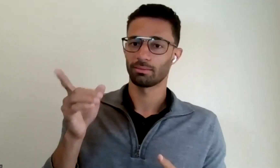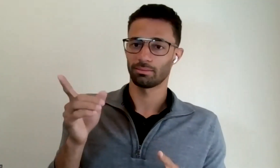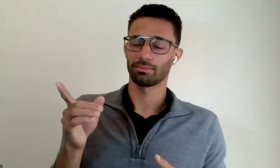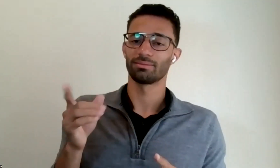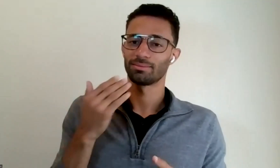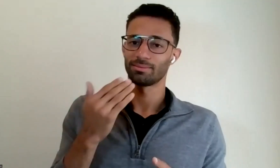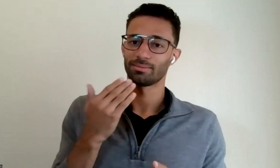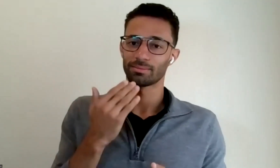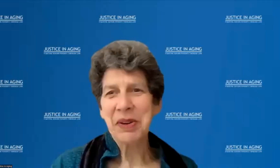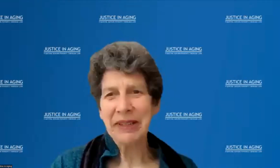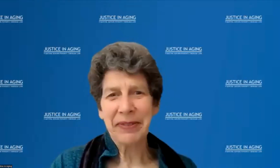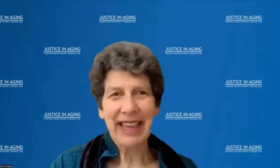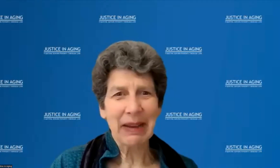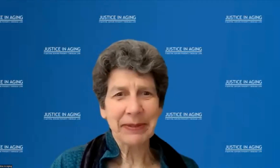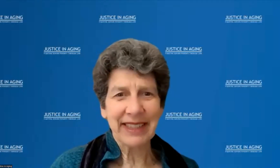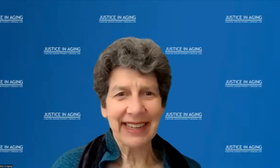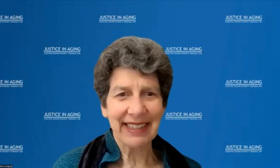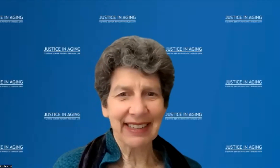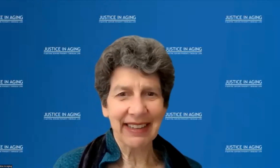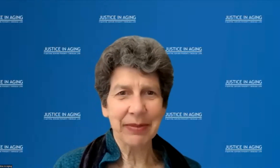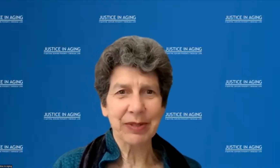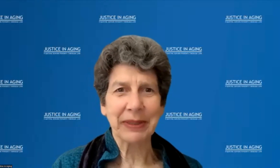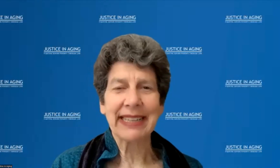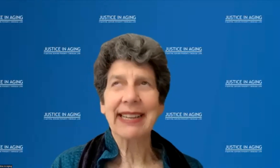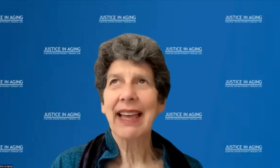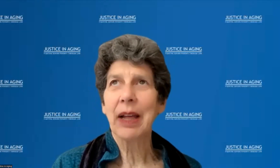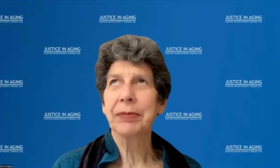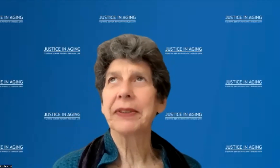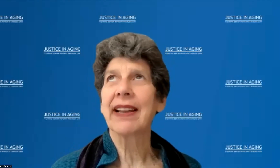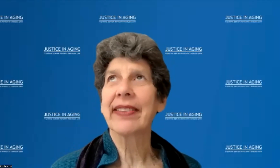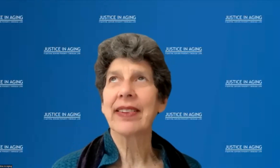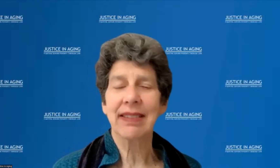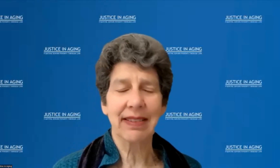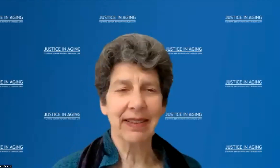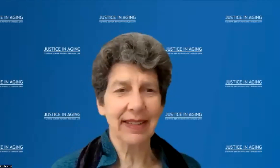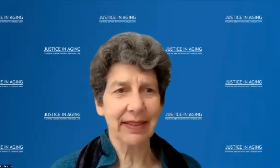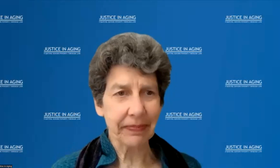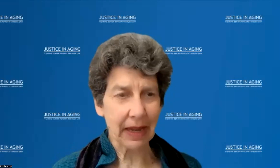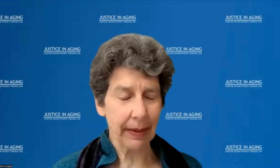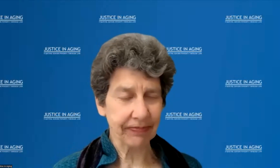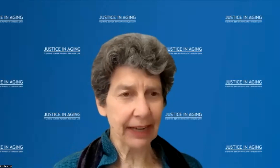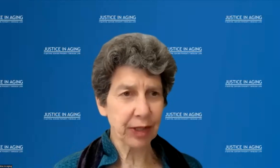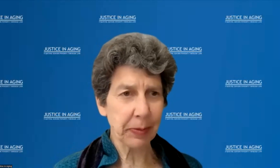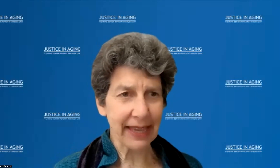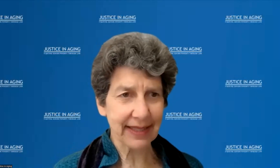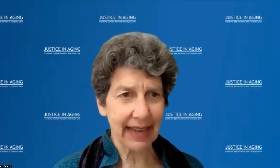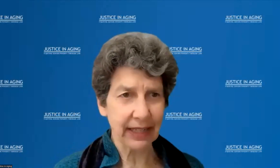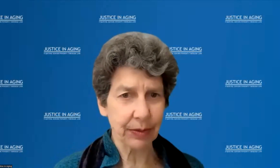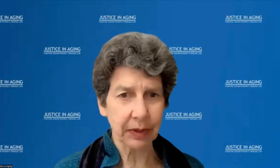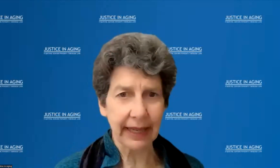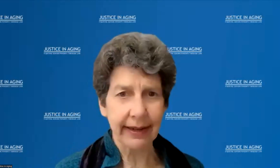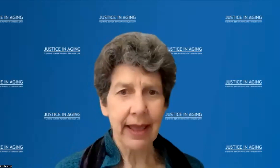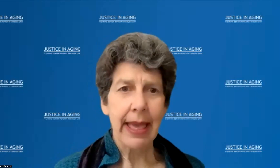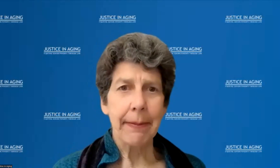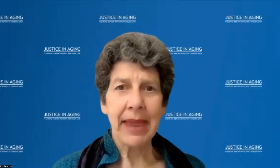Thank you. So thank you, Courtney, for that update. That was really helpful on the HCBS settings